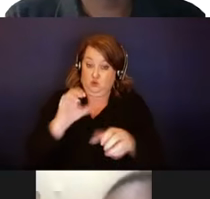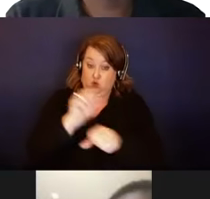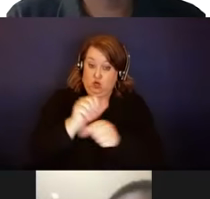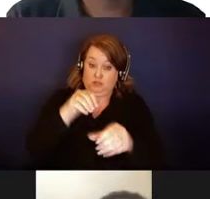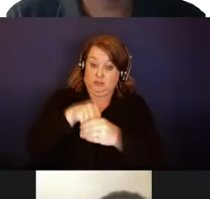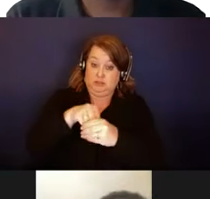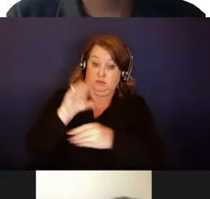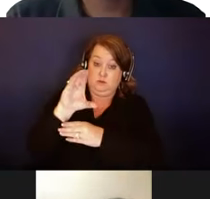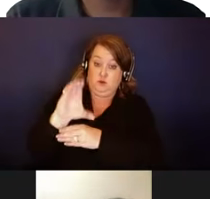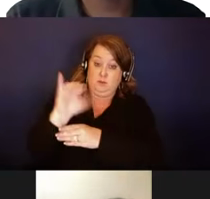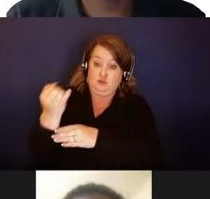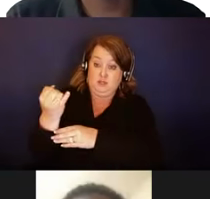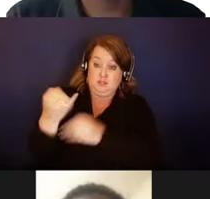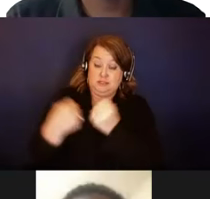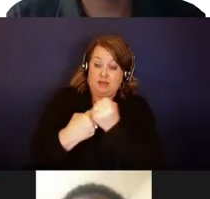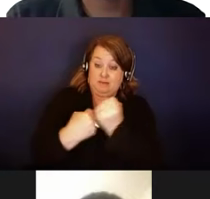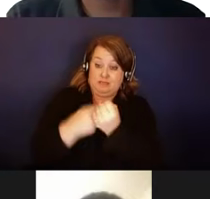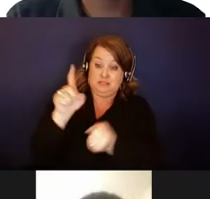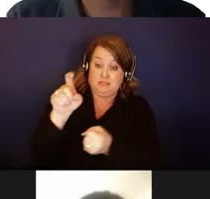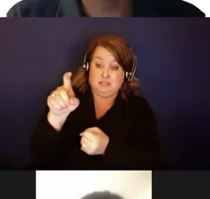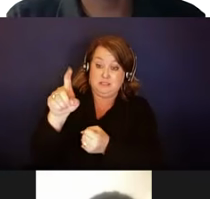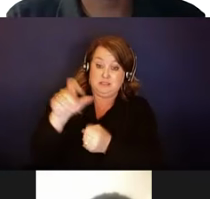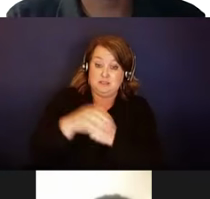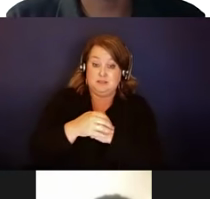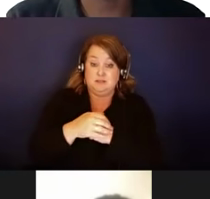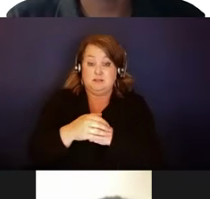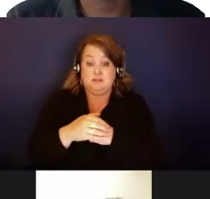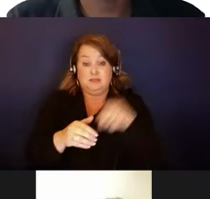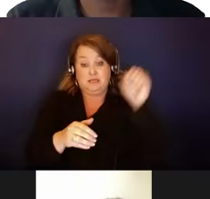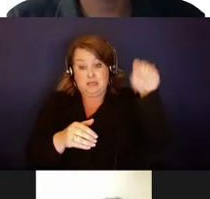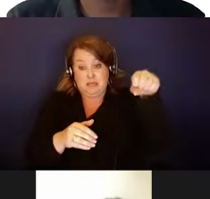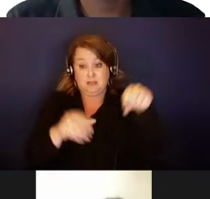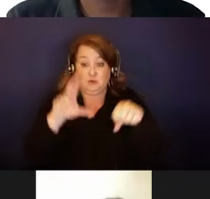justice, have you done work in criminal justice advocacy?